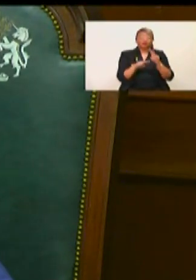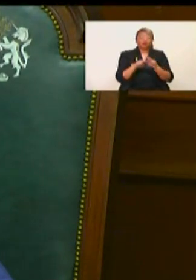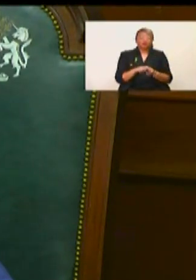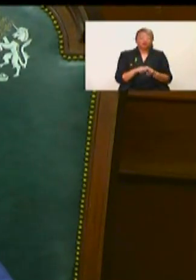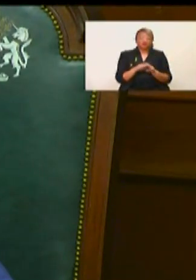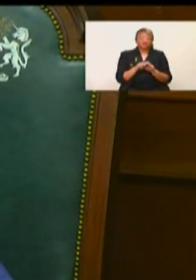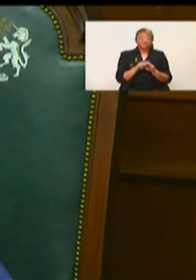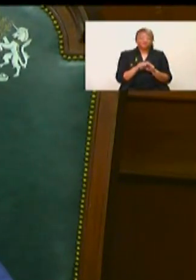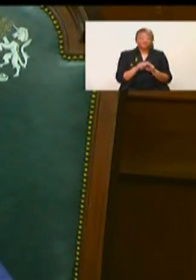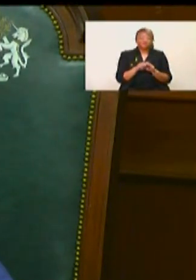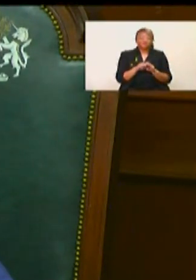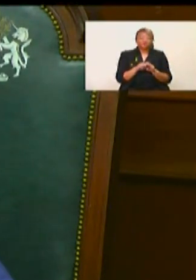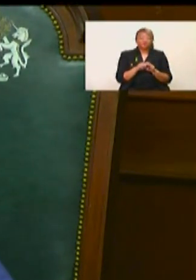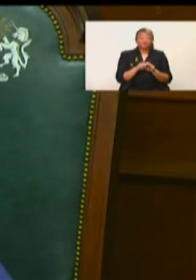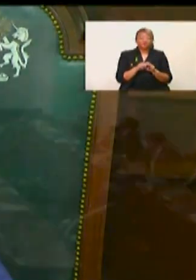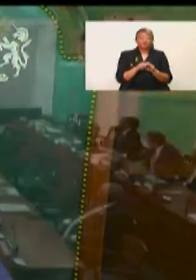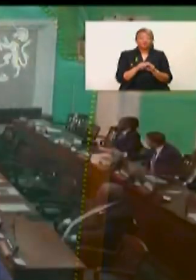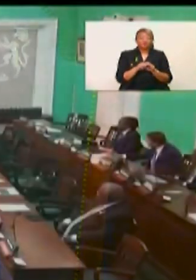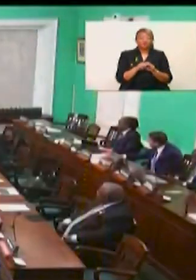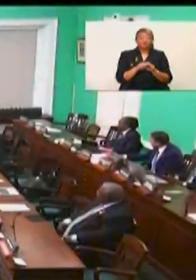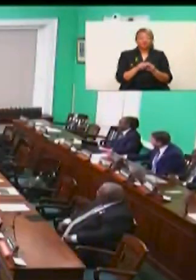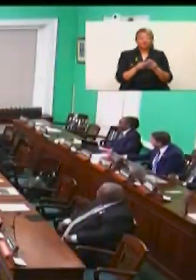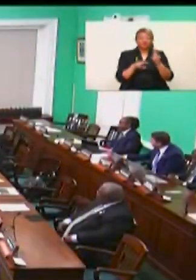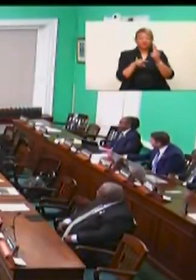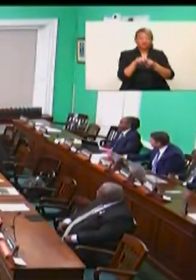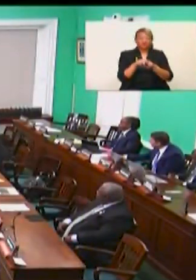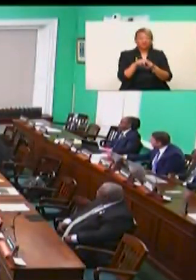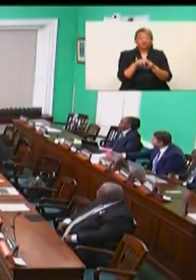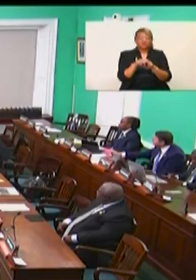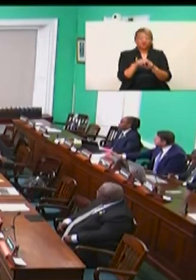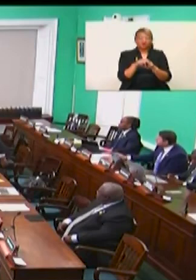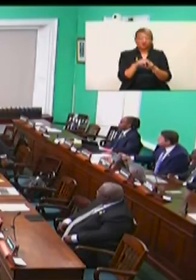your seat. Take your seat.